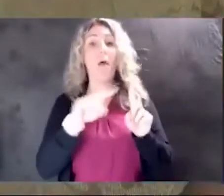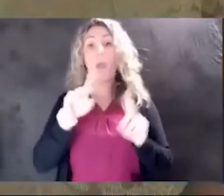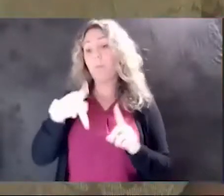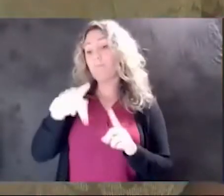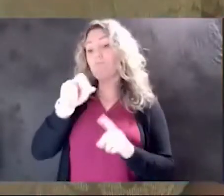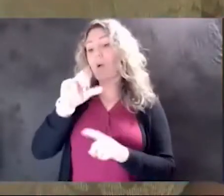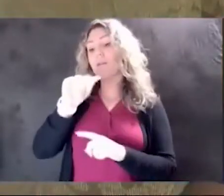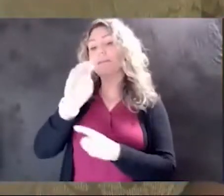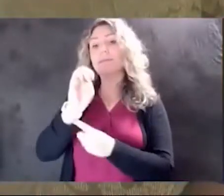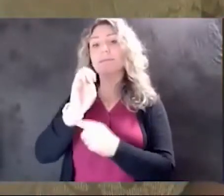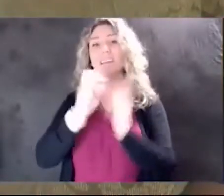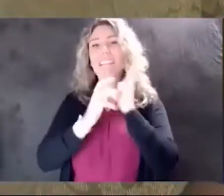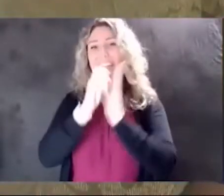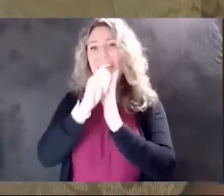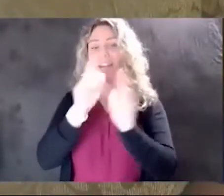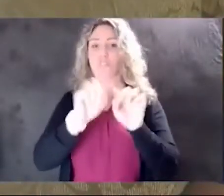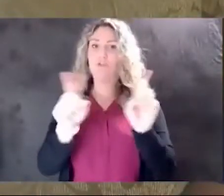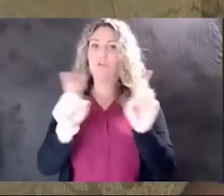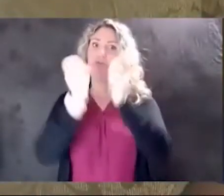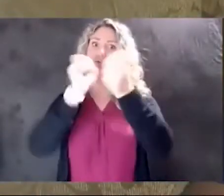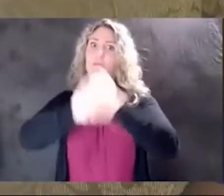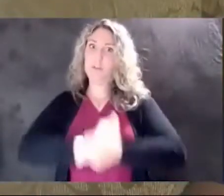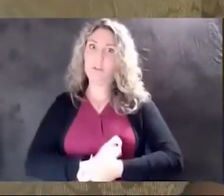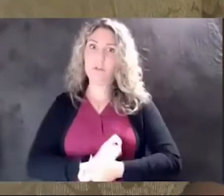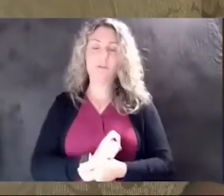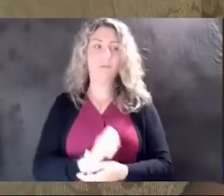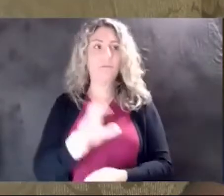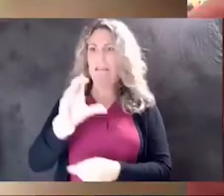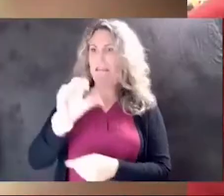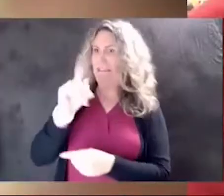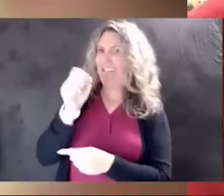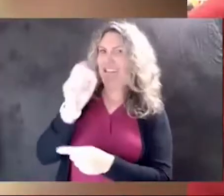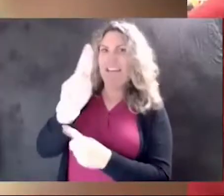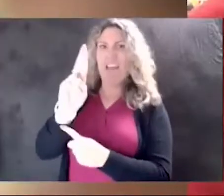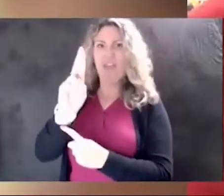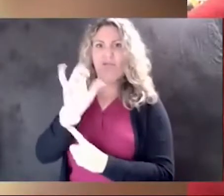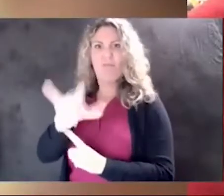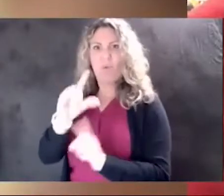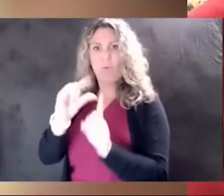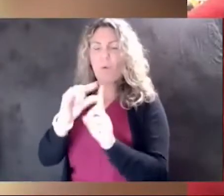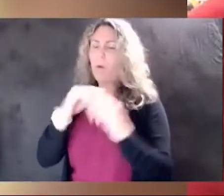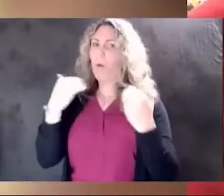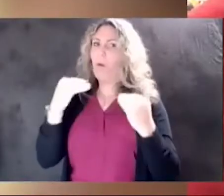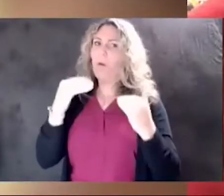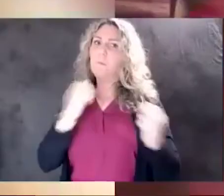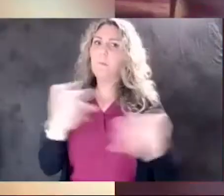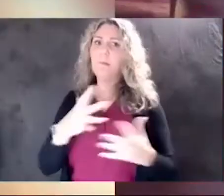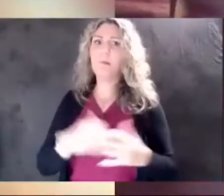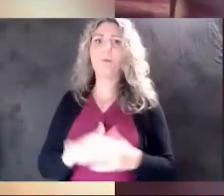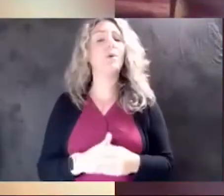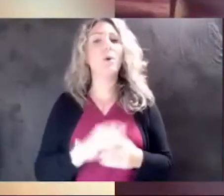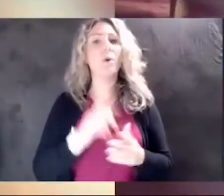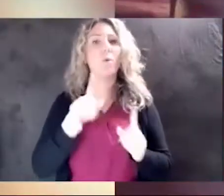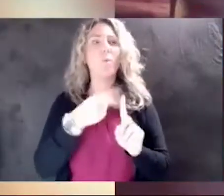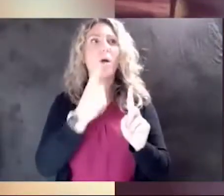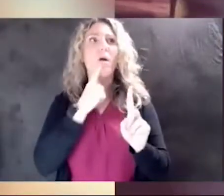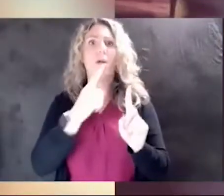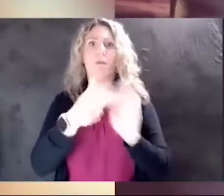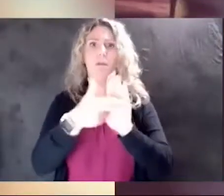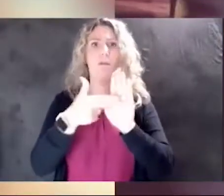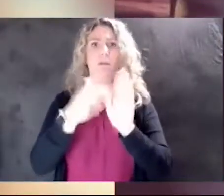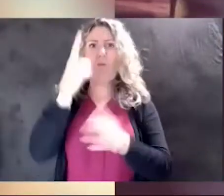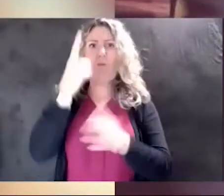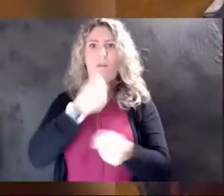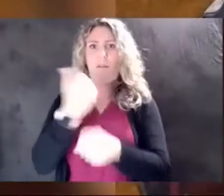that. Cancer is always a word that you don't want to hear. But when he heard it more than a year ago, he was